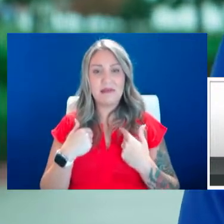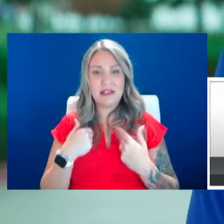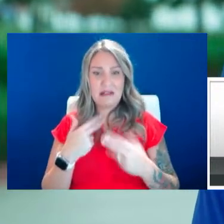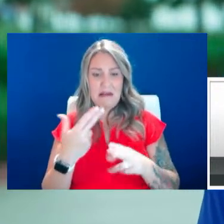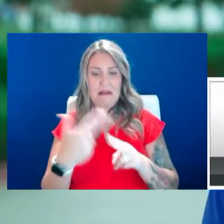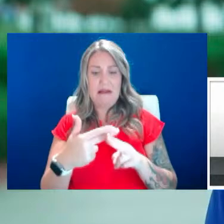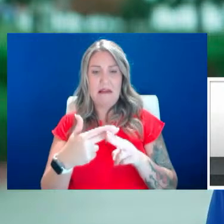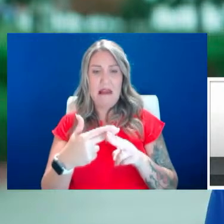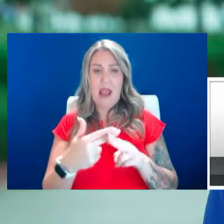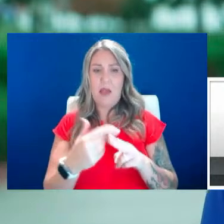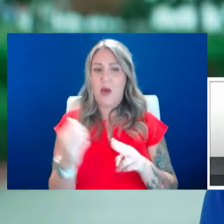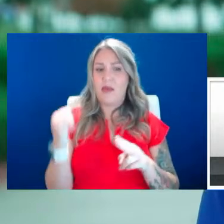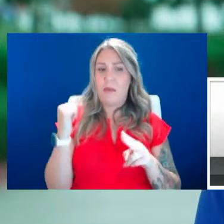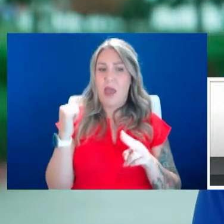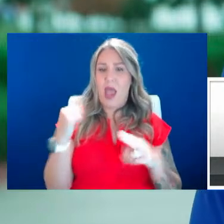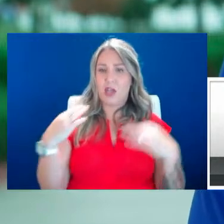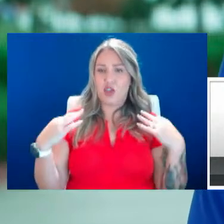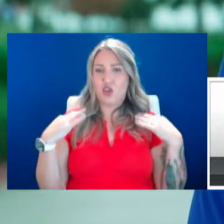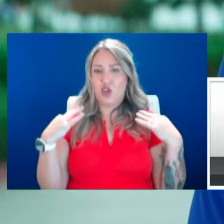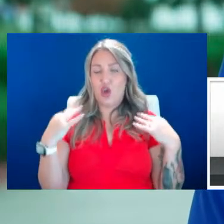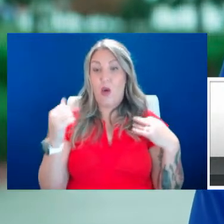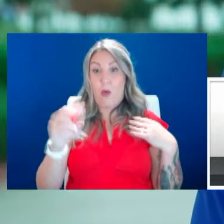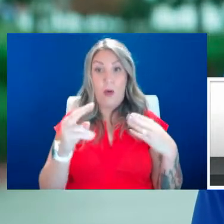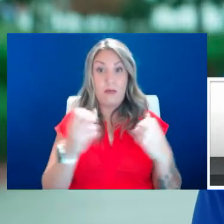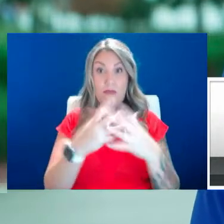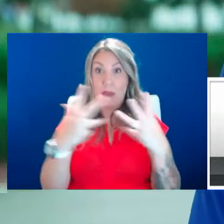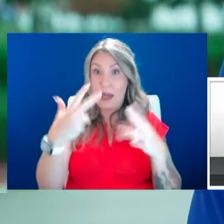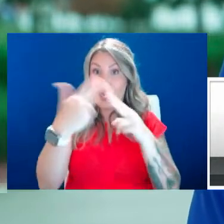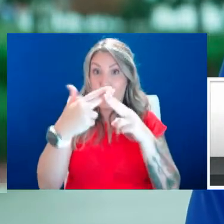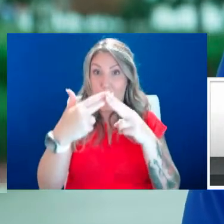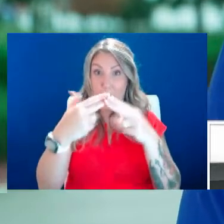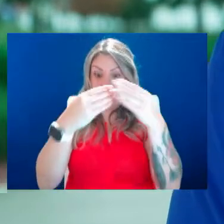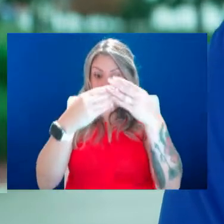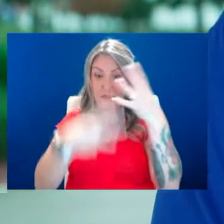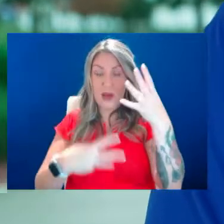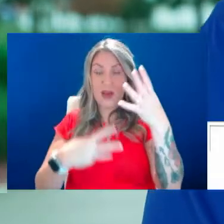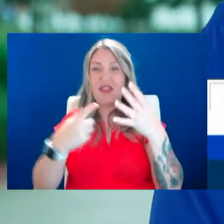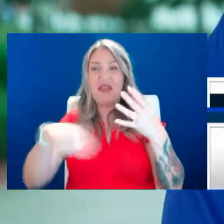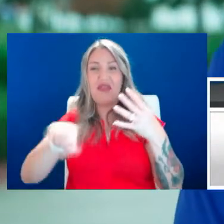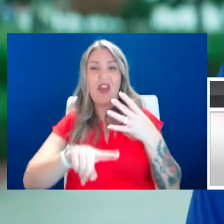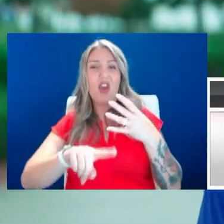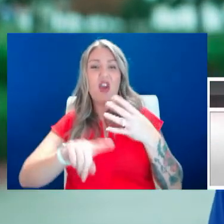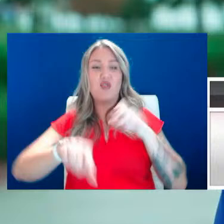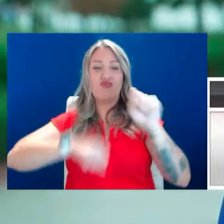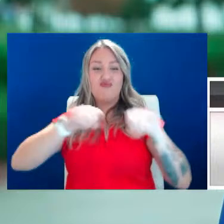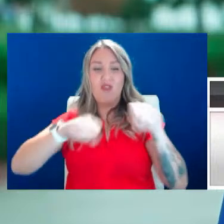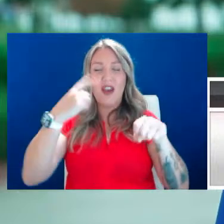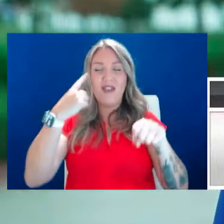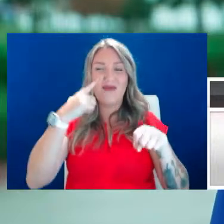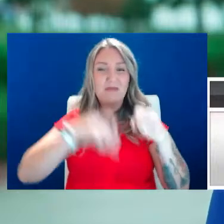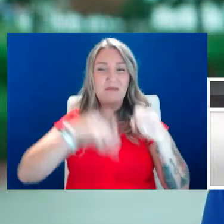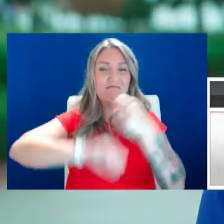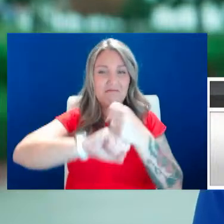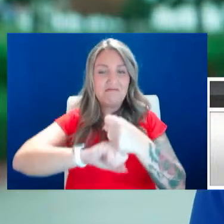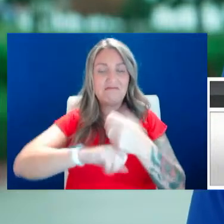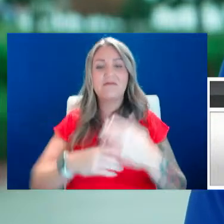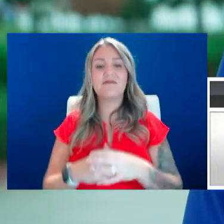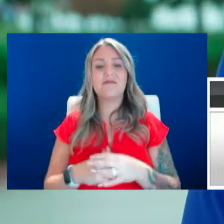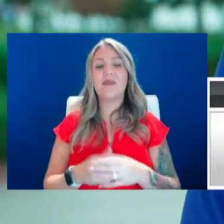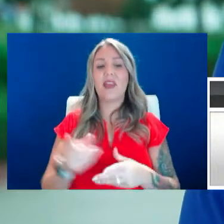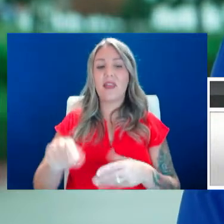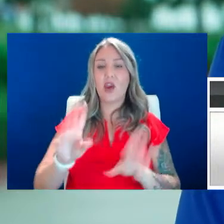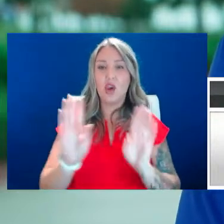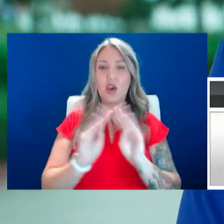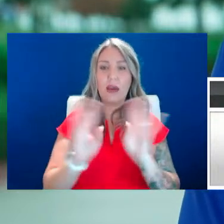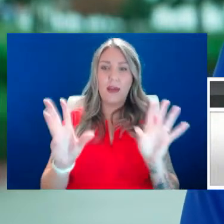jersey, or multiple names that they're riding for, and so they're clearly doing